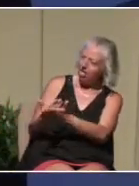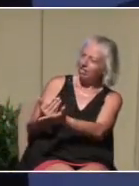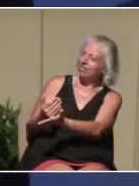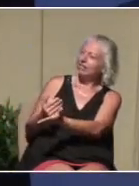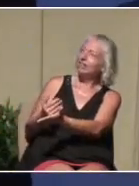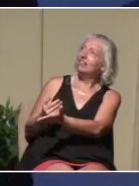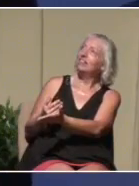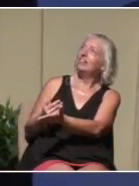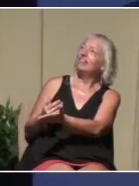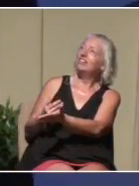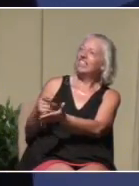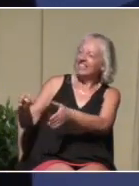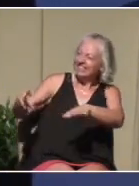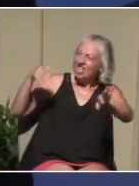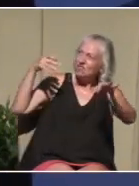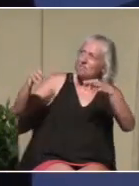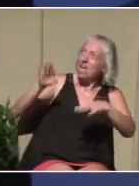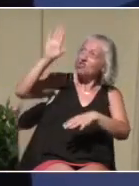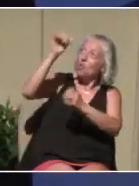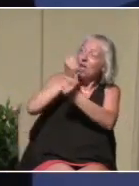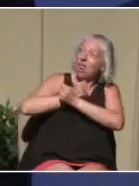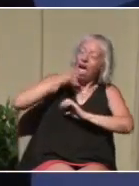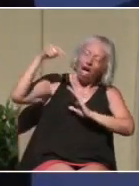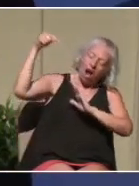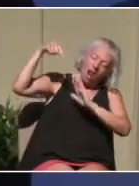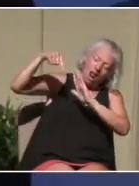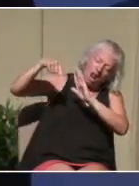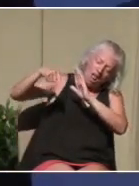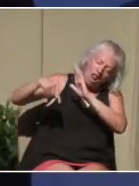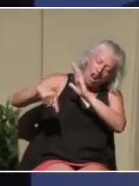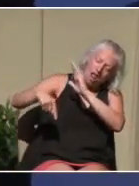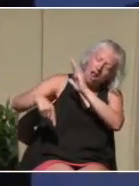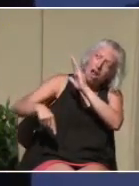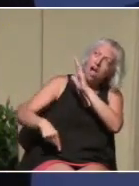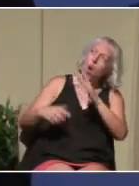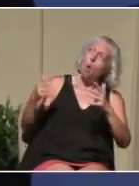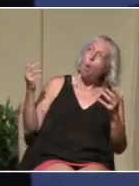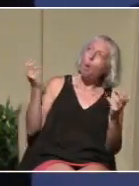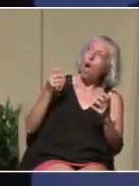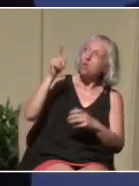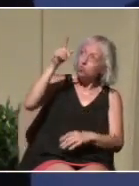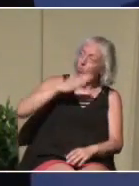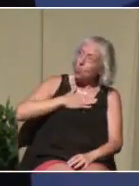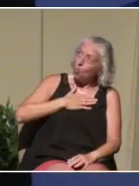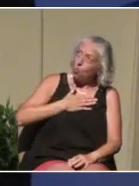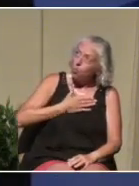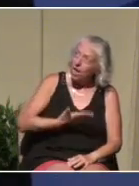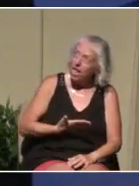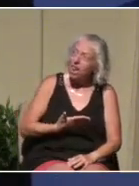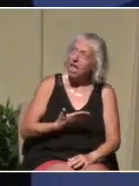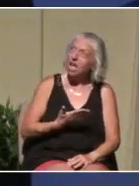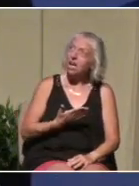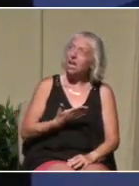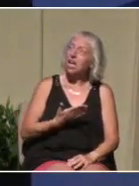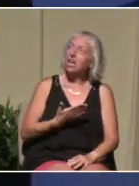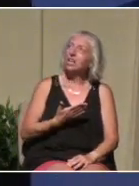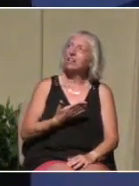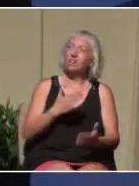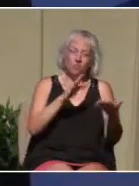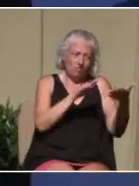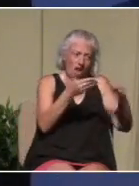it describes the depth of your love for us, the depth, how willing you are willing to go for the sake